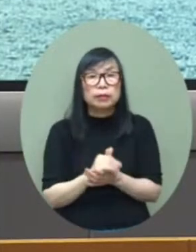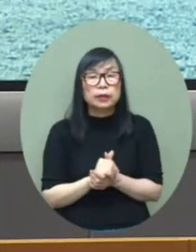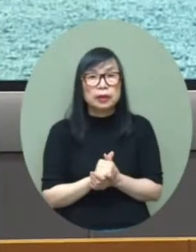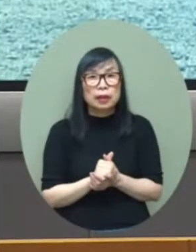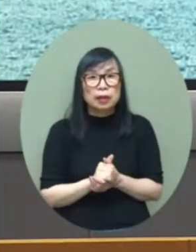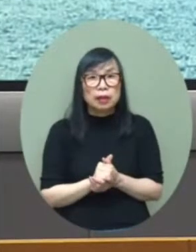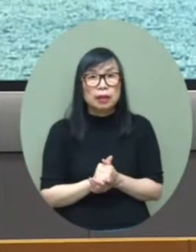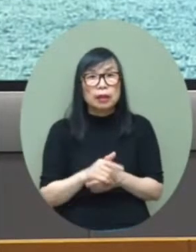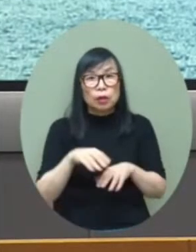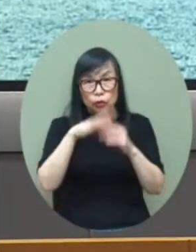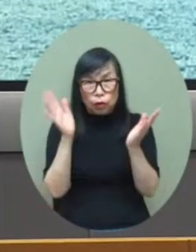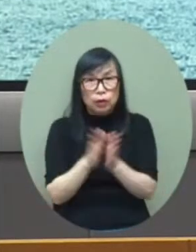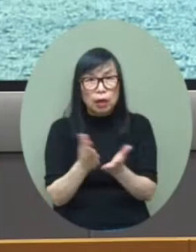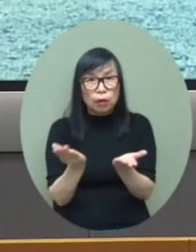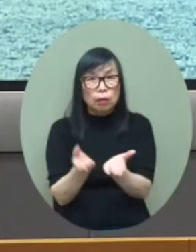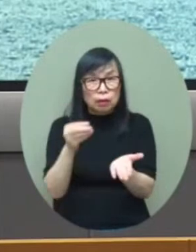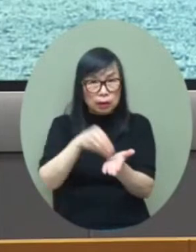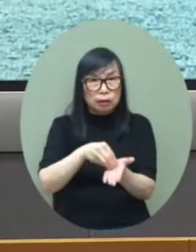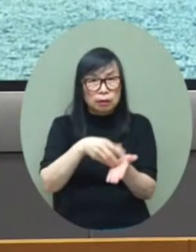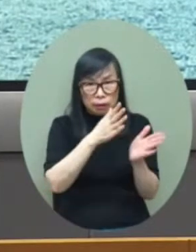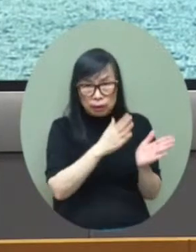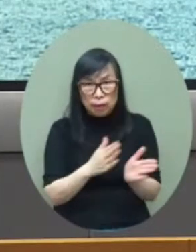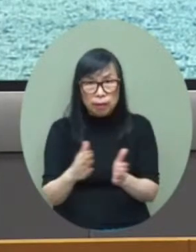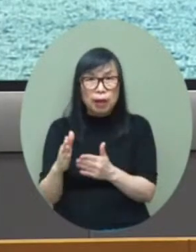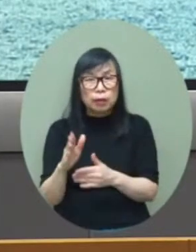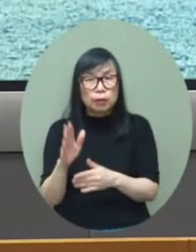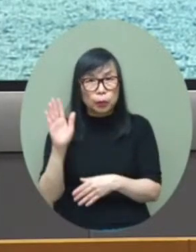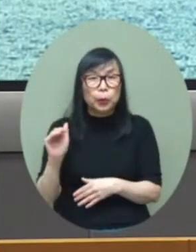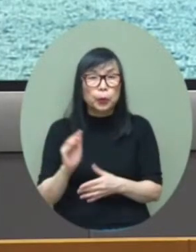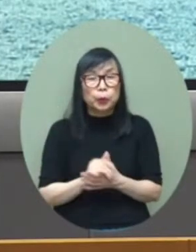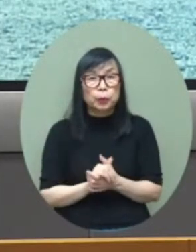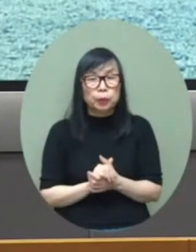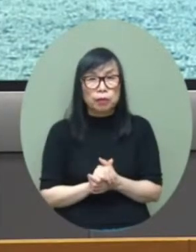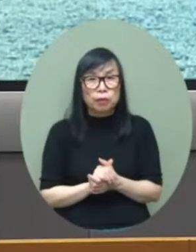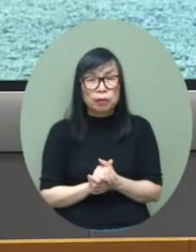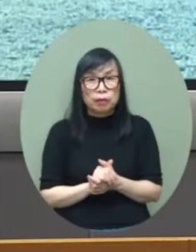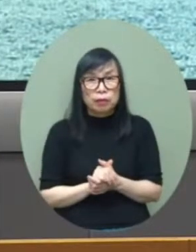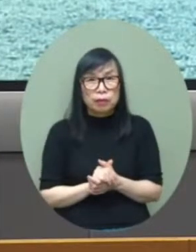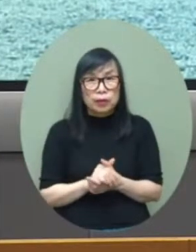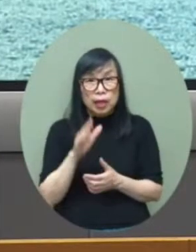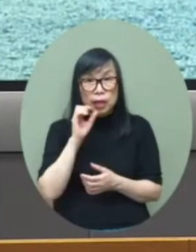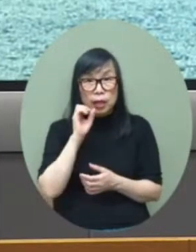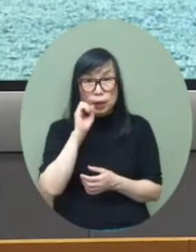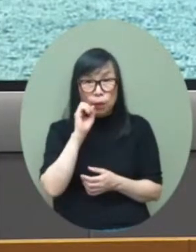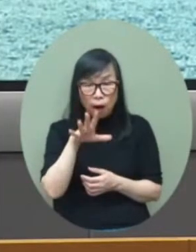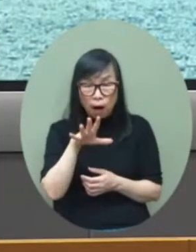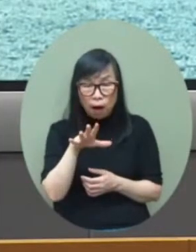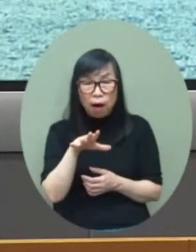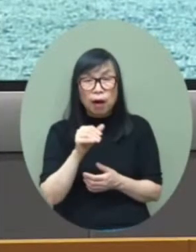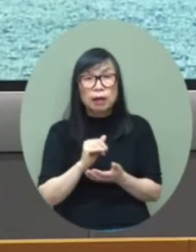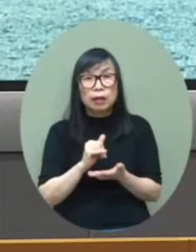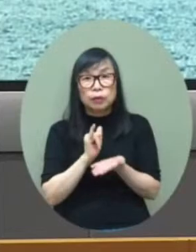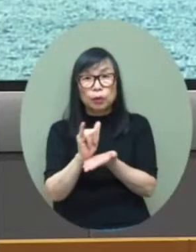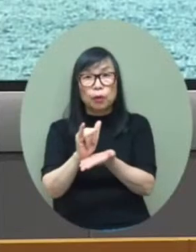for the delivery. And all the COVID positive cases will see such arrangement.